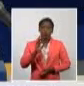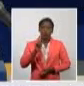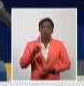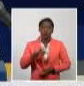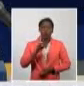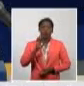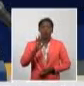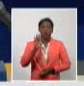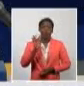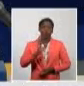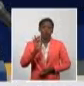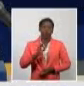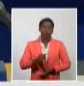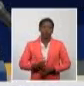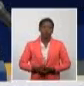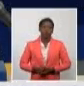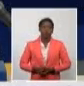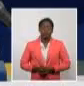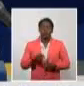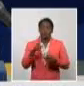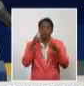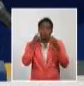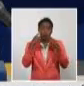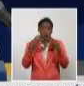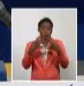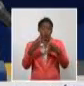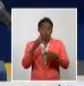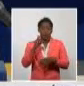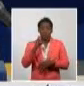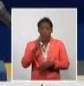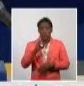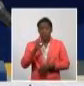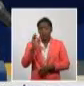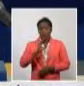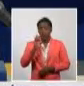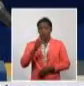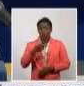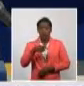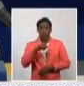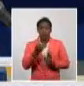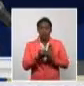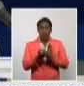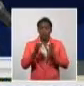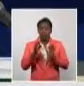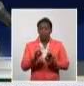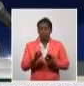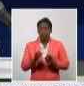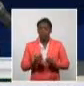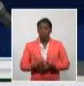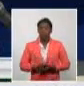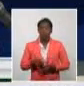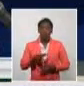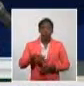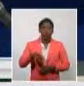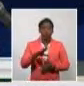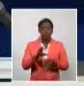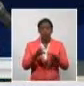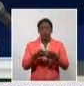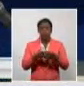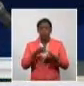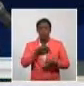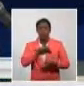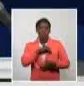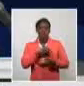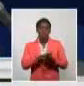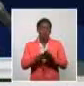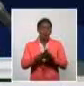had not been contact or part of other risk groups, people who are usually in isolation centers for